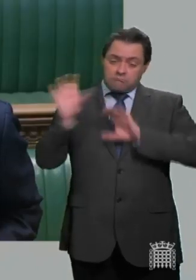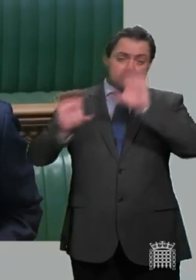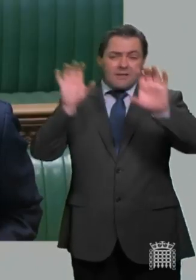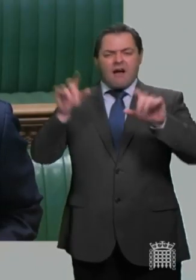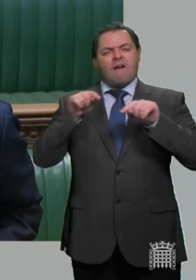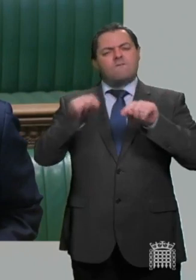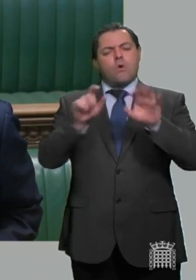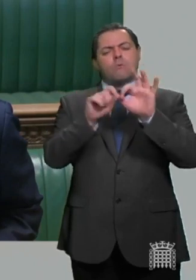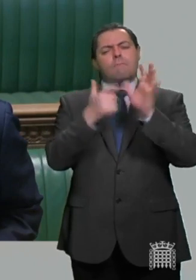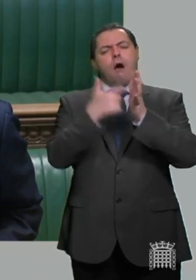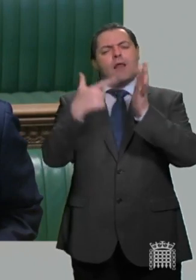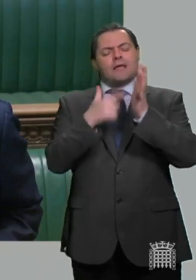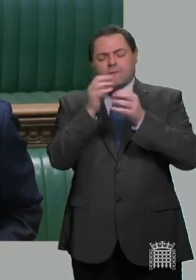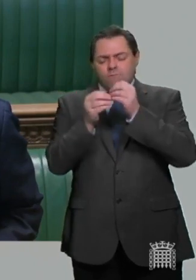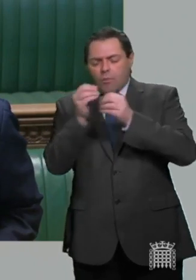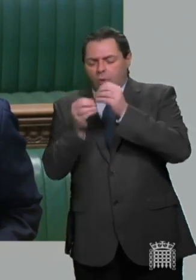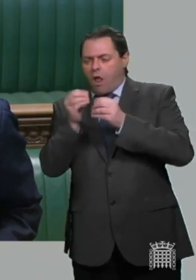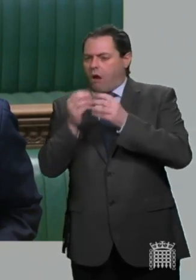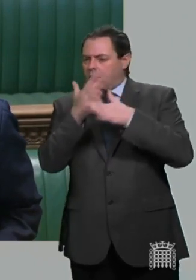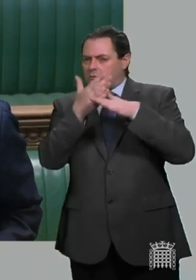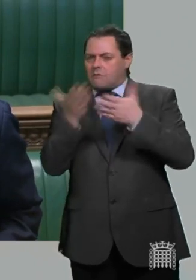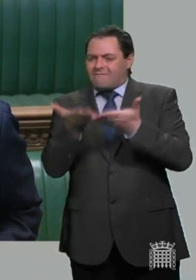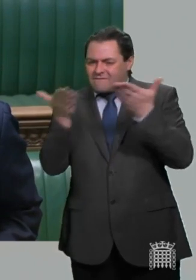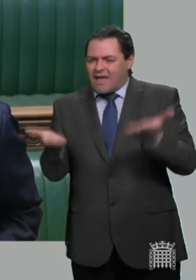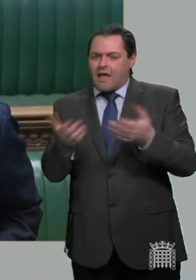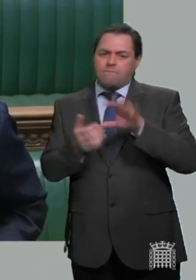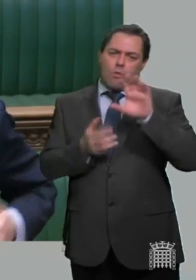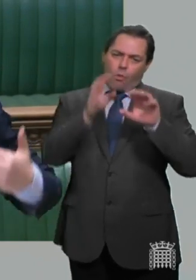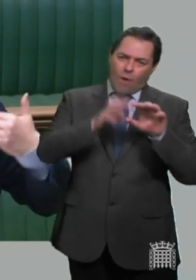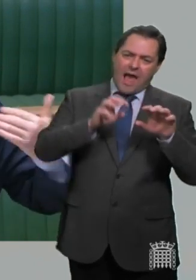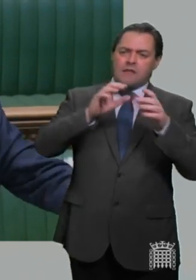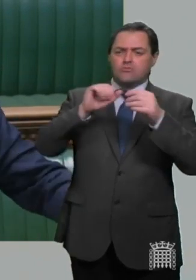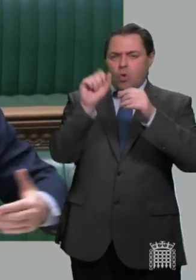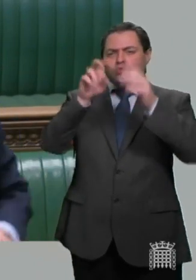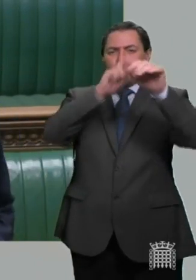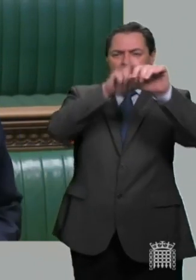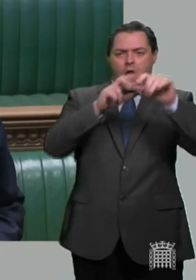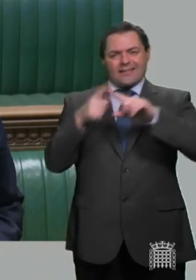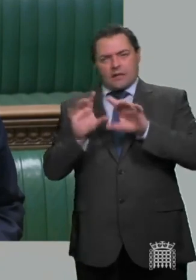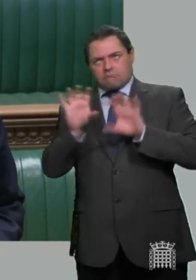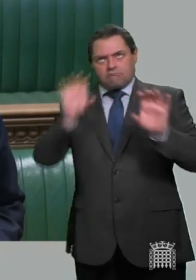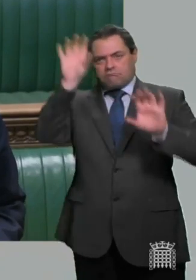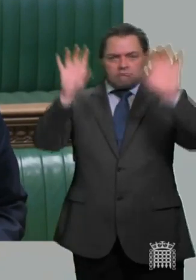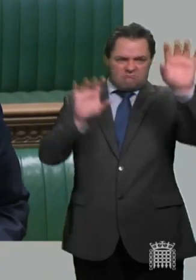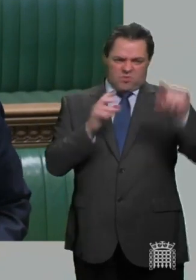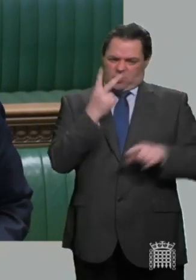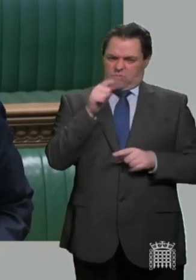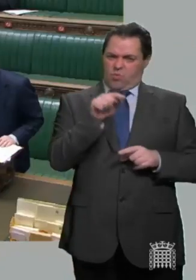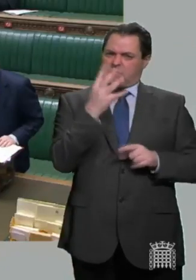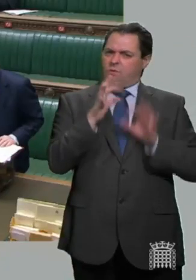formula and elsewhere. think through Barnet alone it's £2.4 billion and there is now more coming, Mr Speaker,